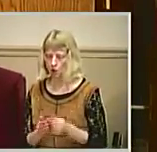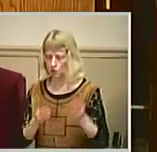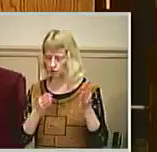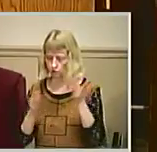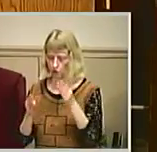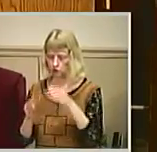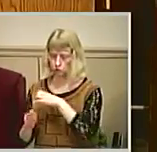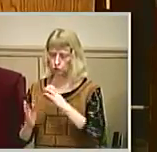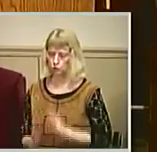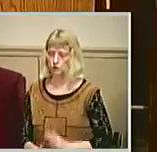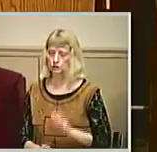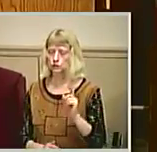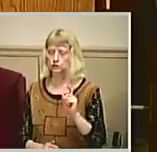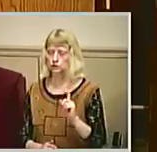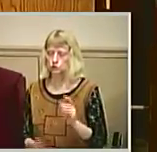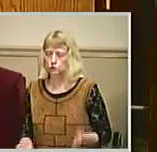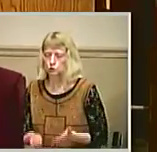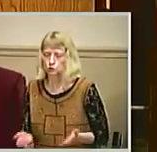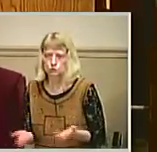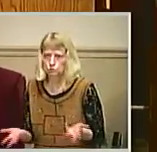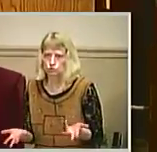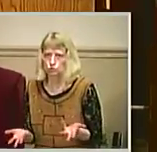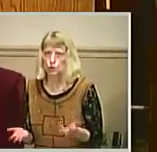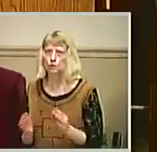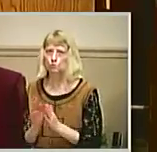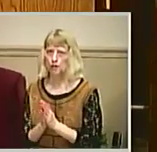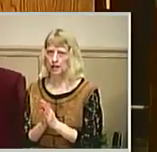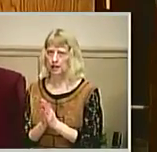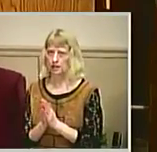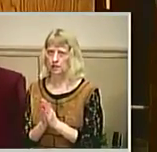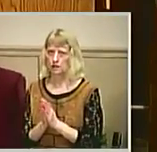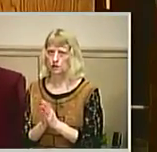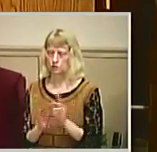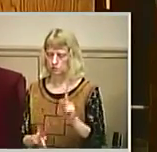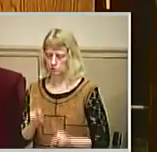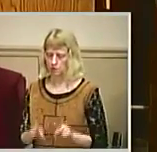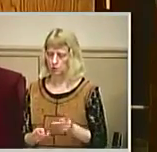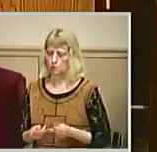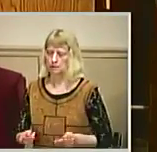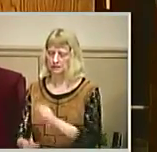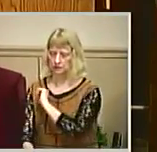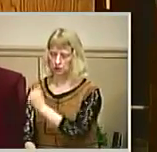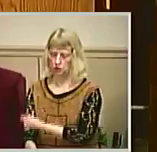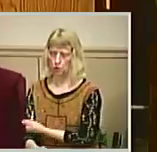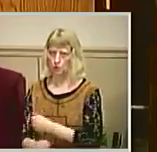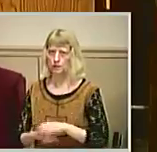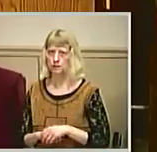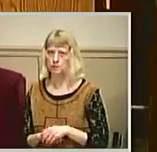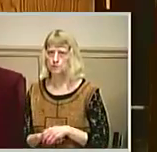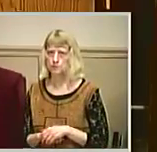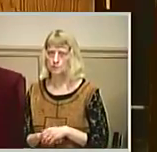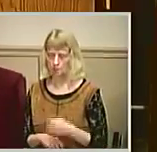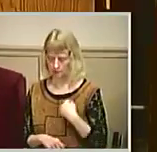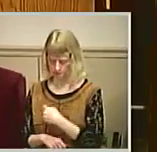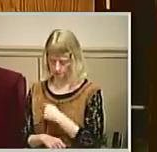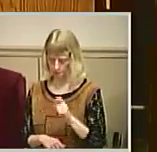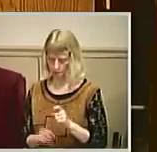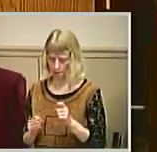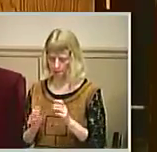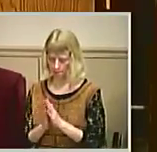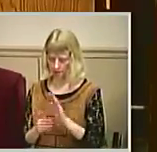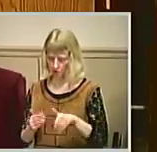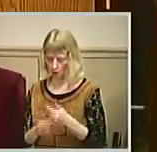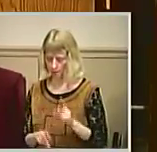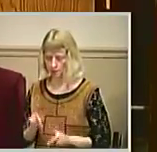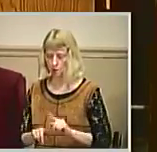is that Christians are exhorted to what? Pray for those who are in positions of authority. Indeed, we are to pray for all people,